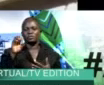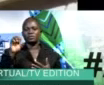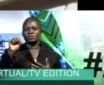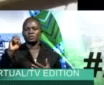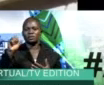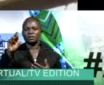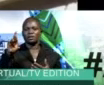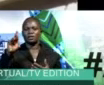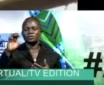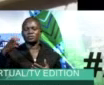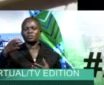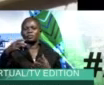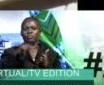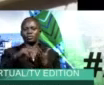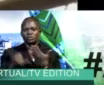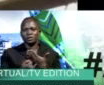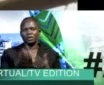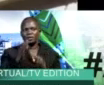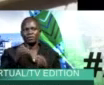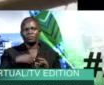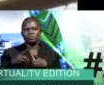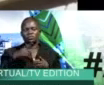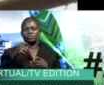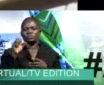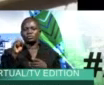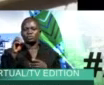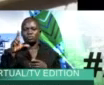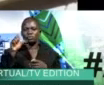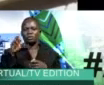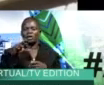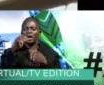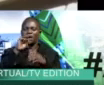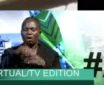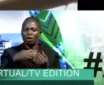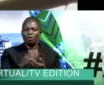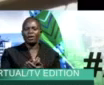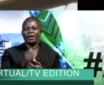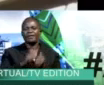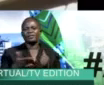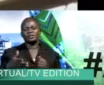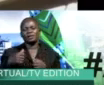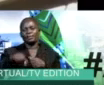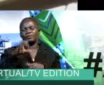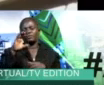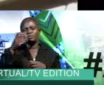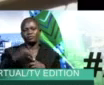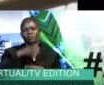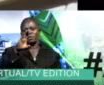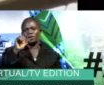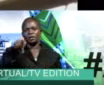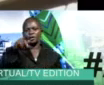projects. If you have to do solar, virtually almost everything apart from the cable